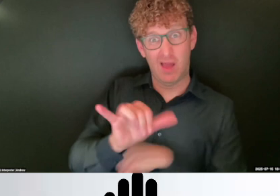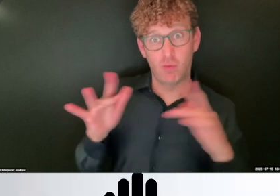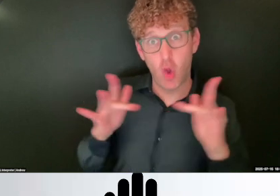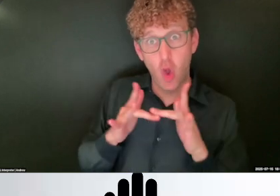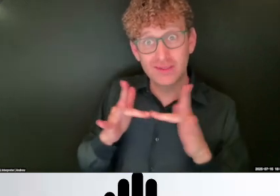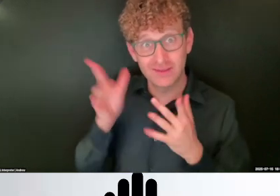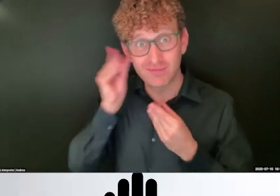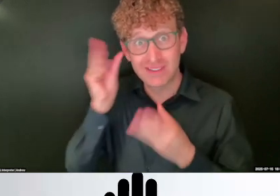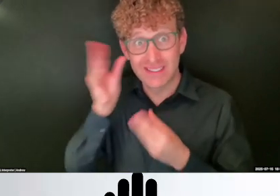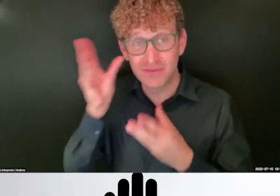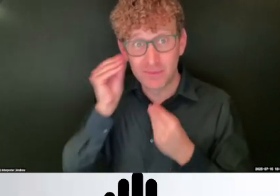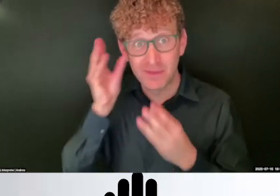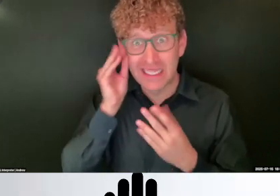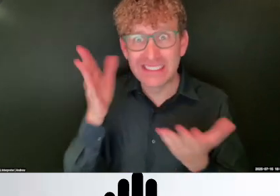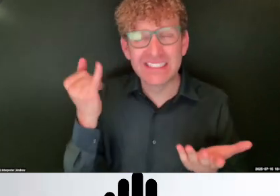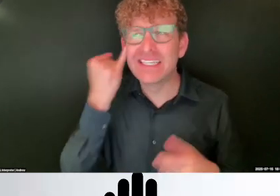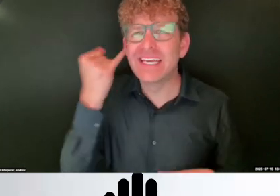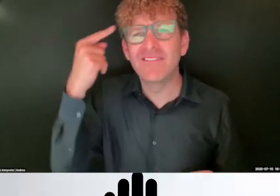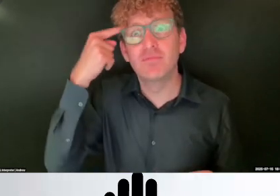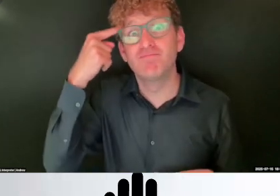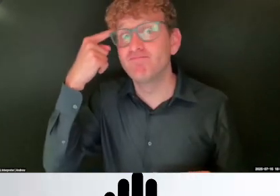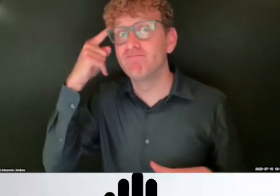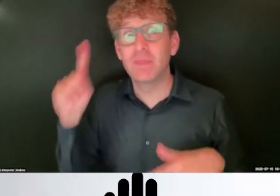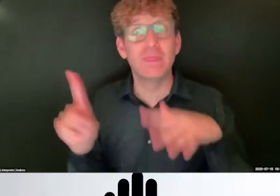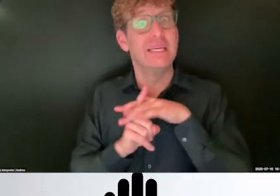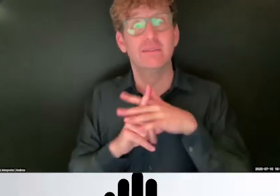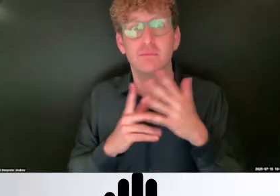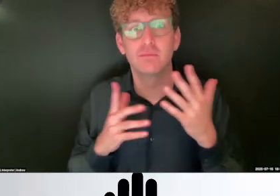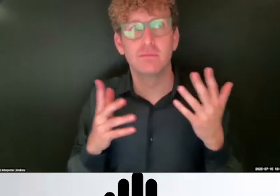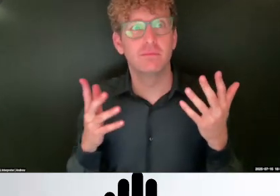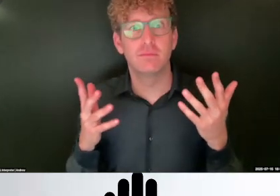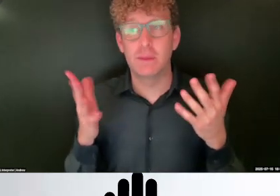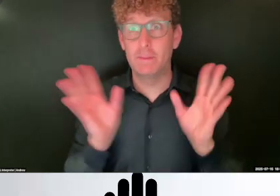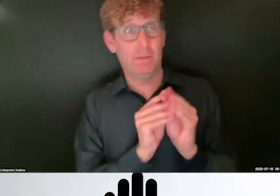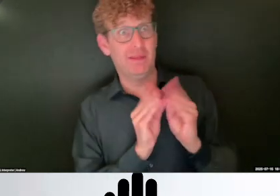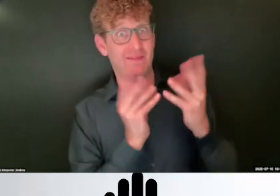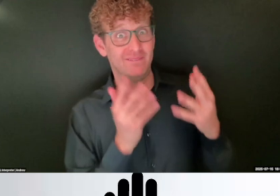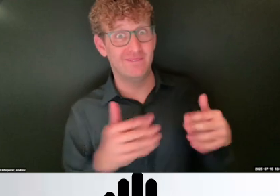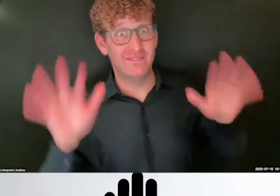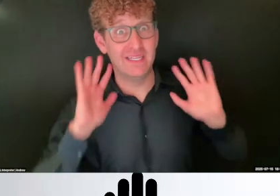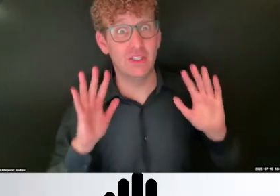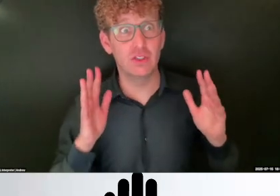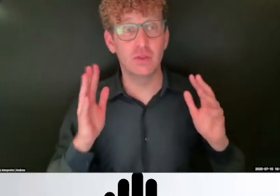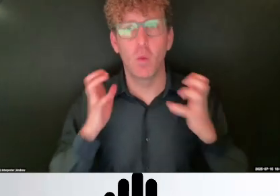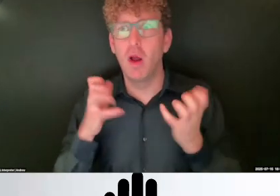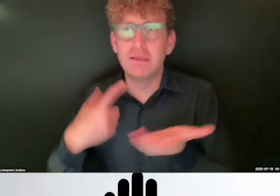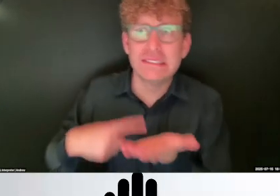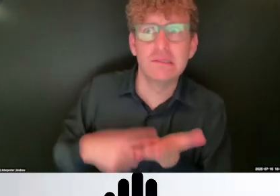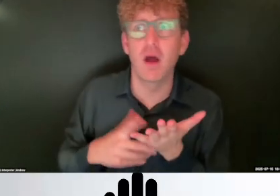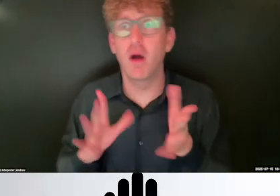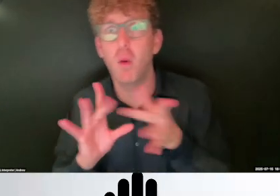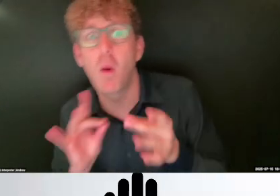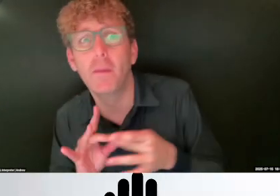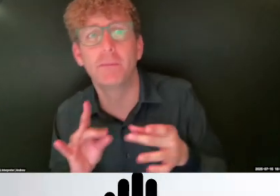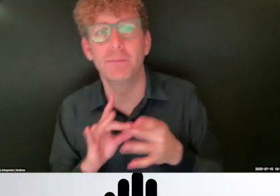if you do think of things after this meeting that you would like to discuss or leave a comment or ask a question. Please do not hesitate to reach